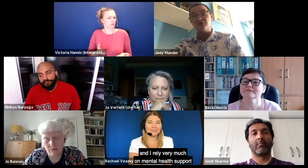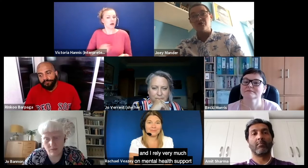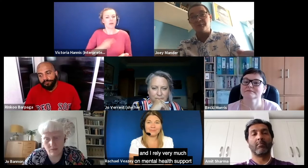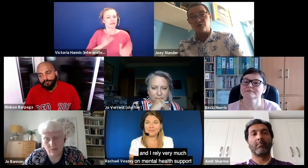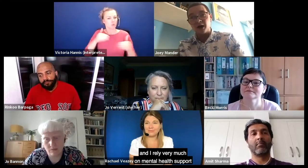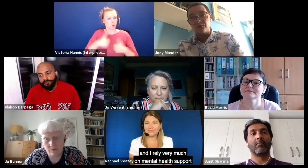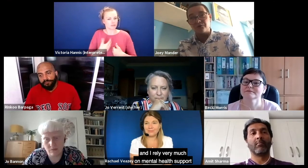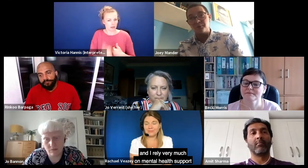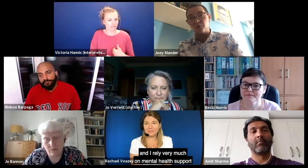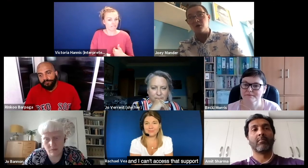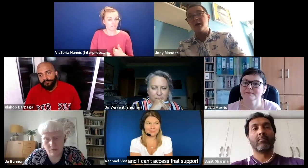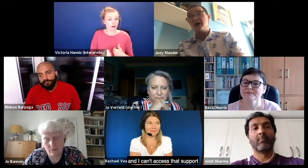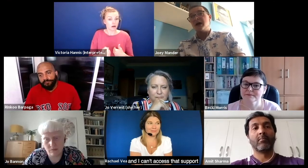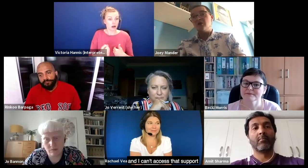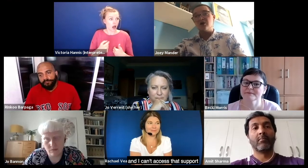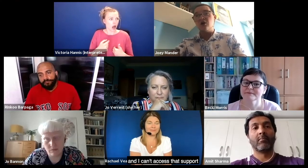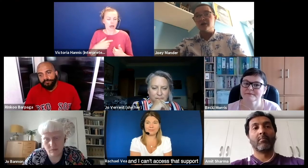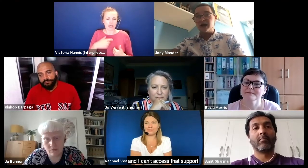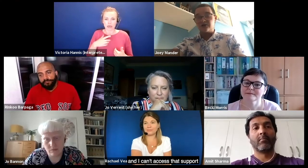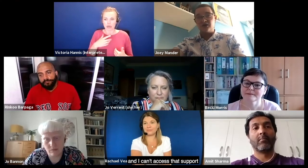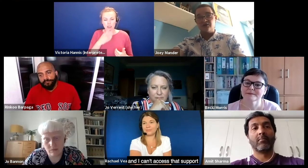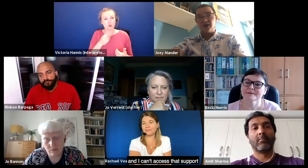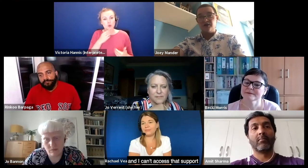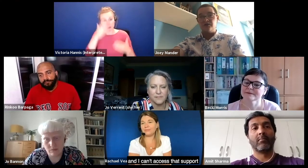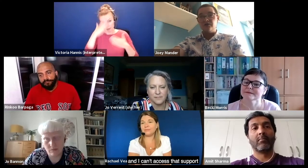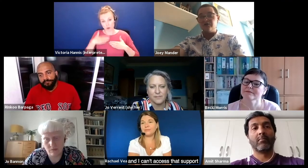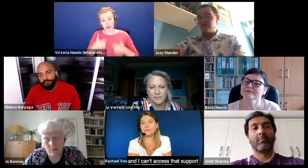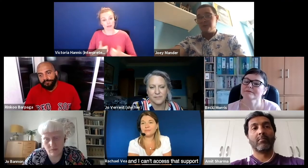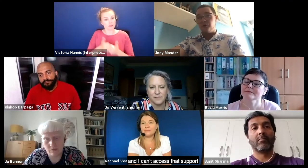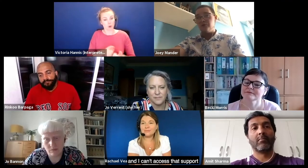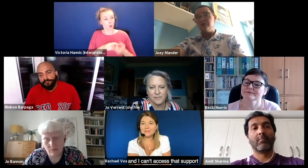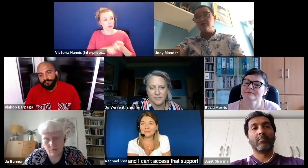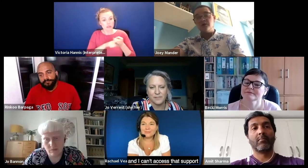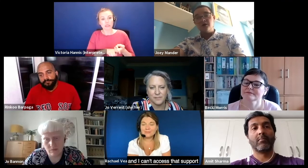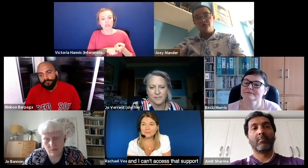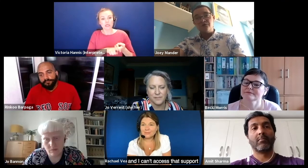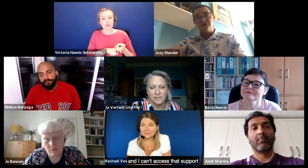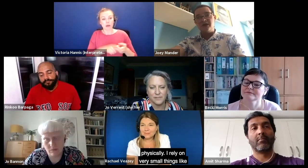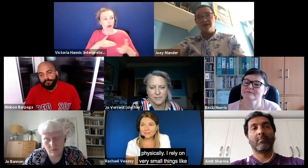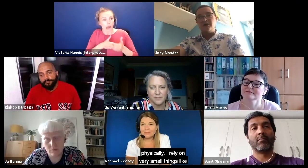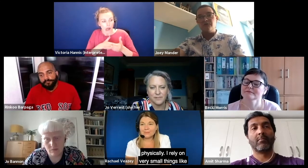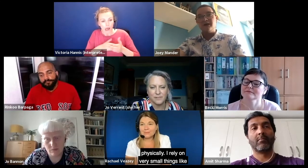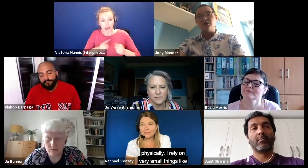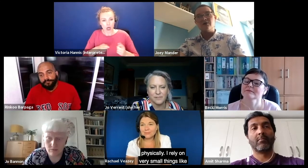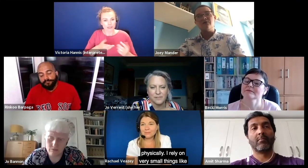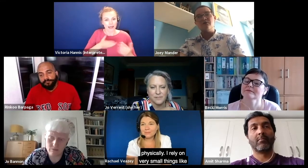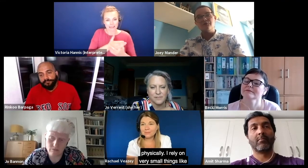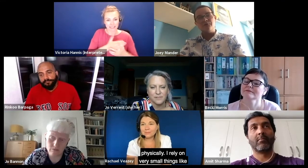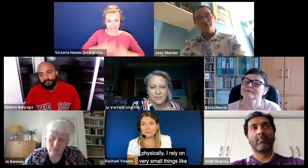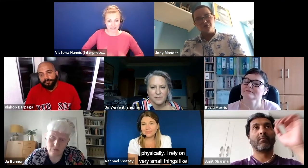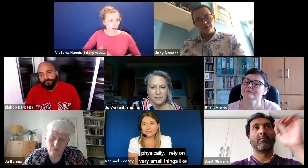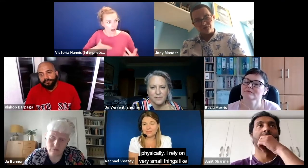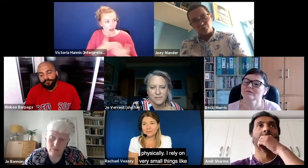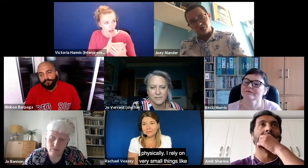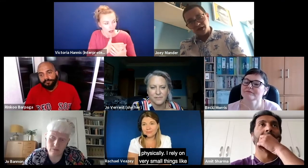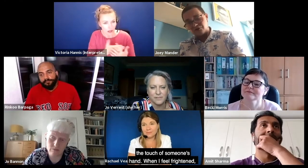very much on mental health support. And I can't access that support physically. I rely on